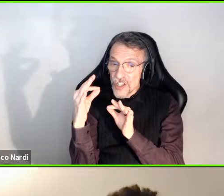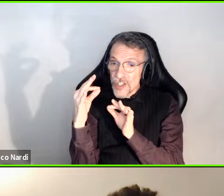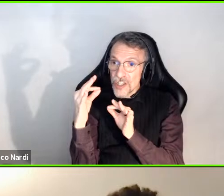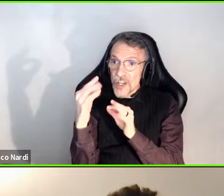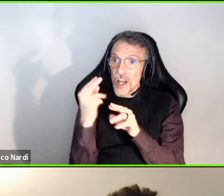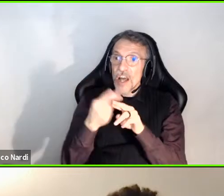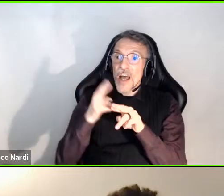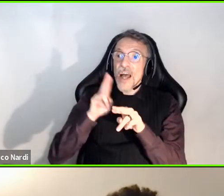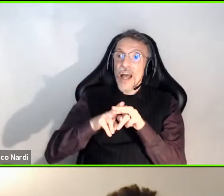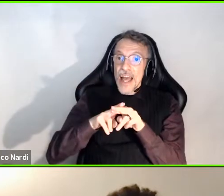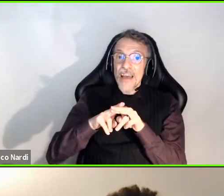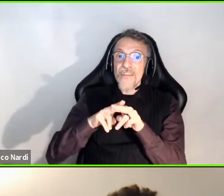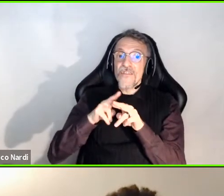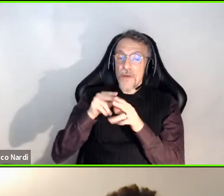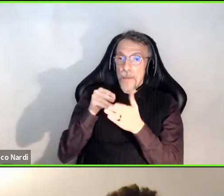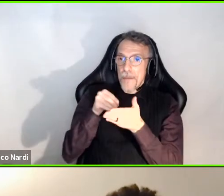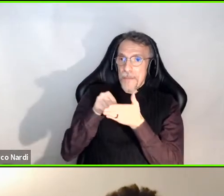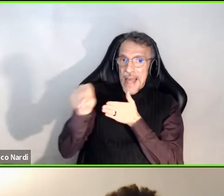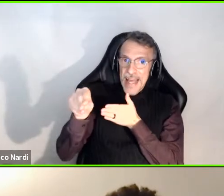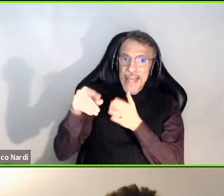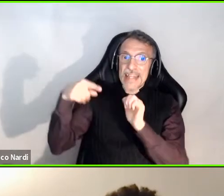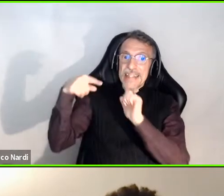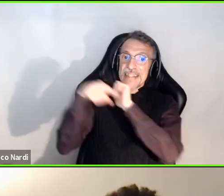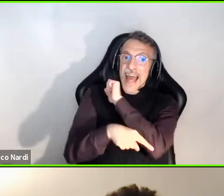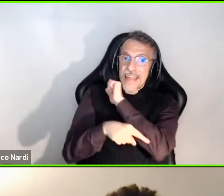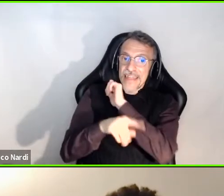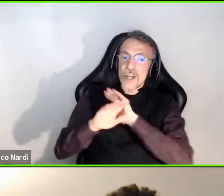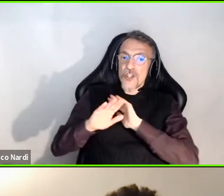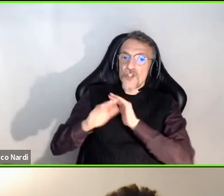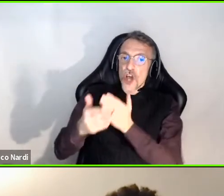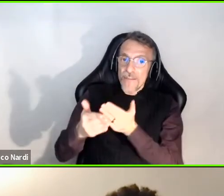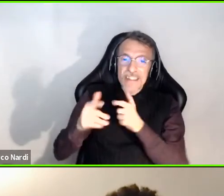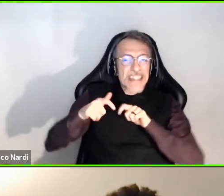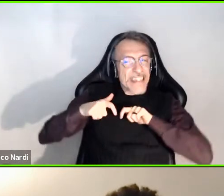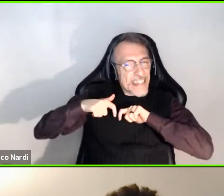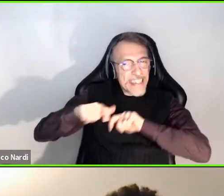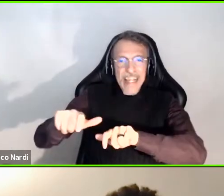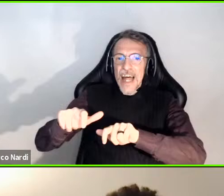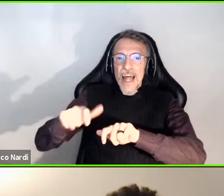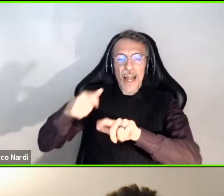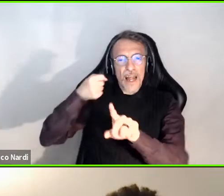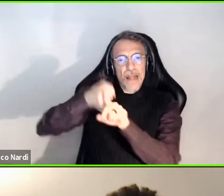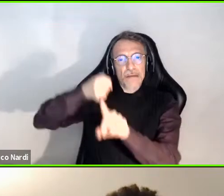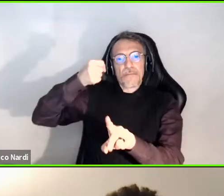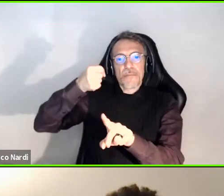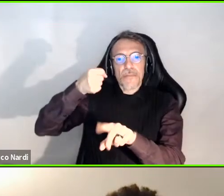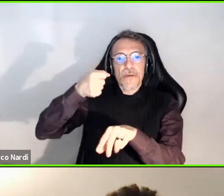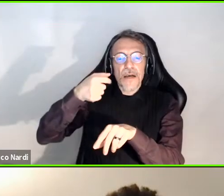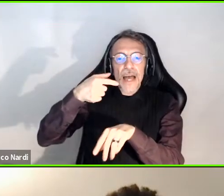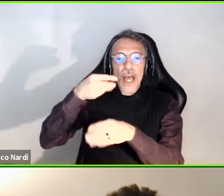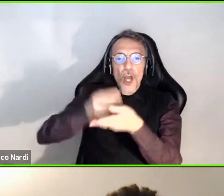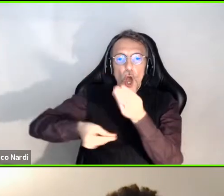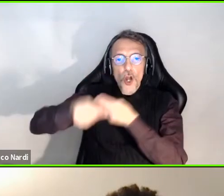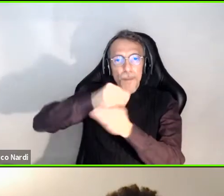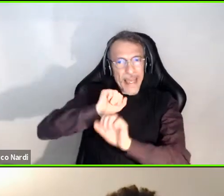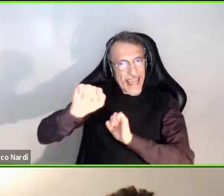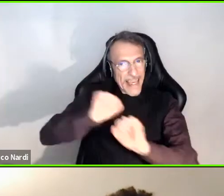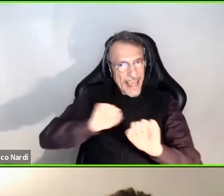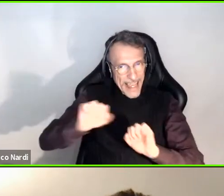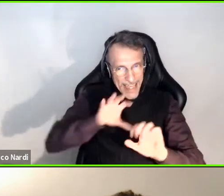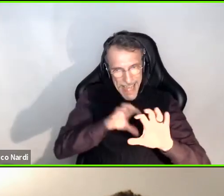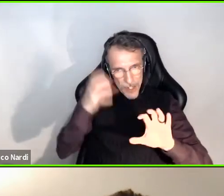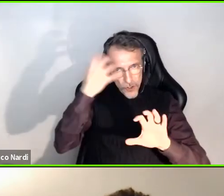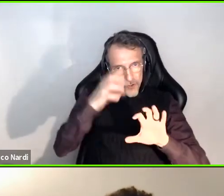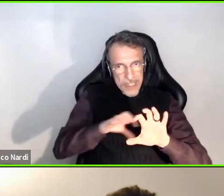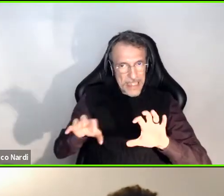for the debt service, it is going to take them, it still will hit the economy much harder. Because as